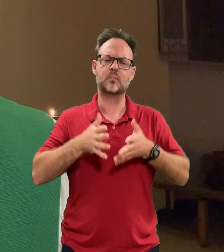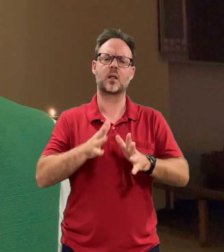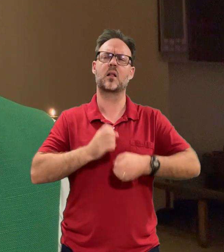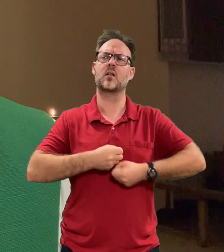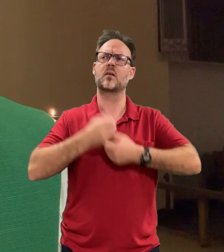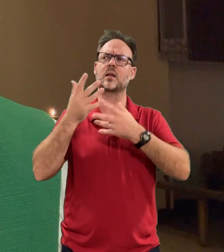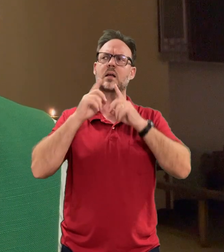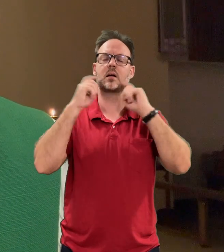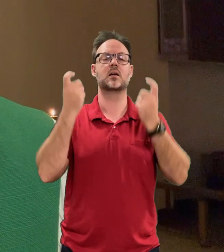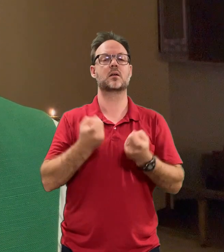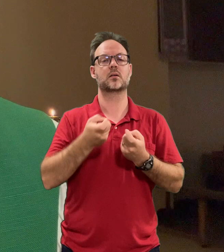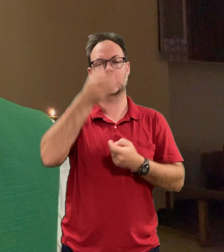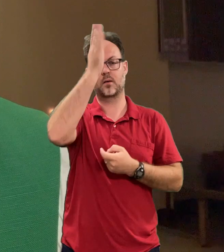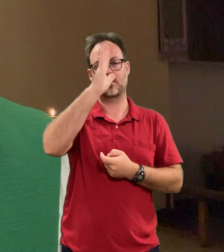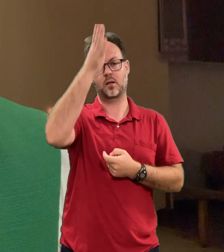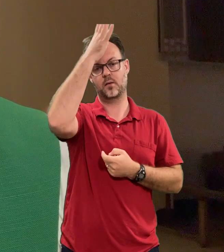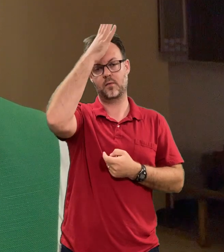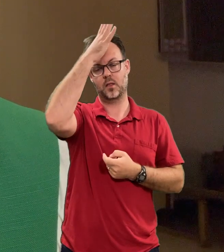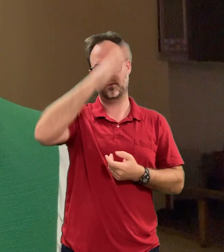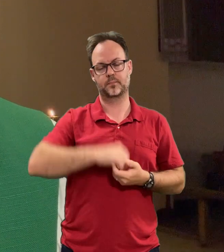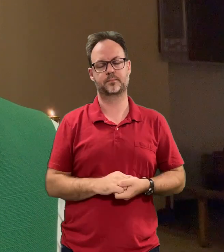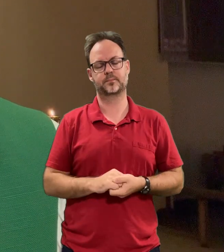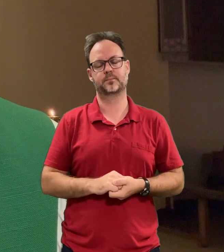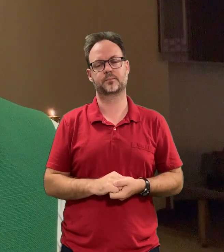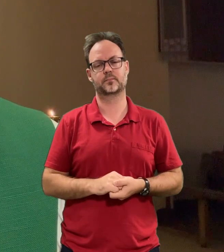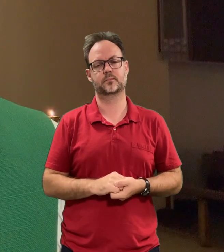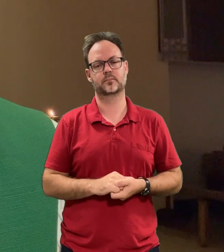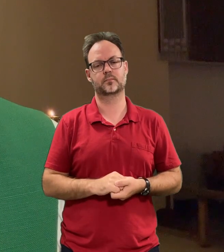Let us then confess our sins to God our Father.